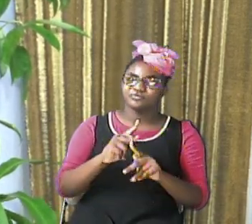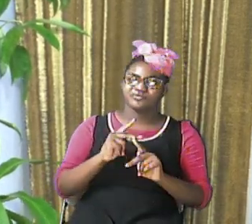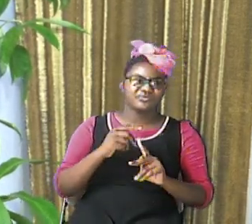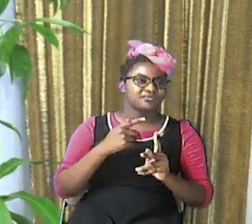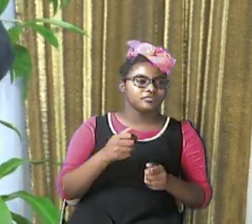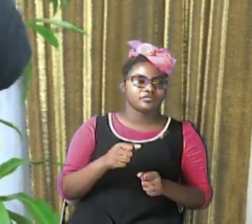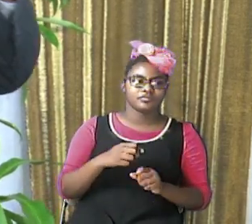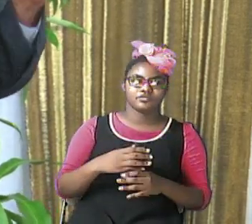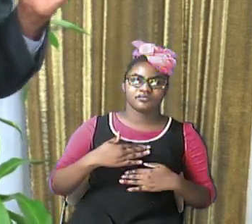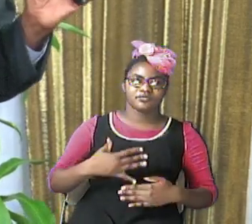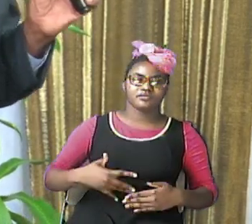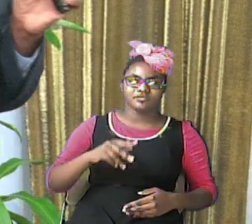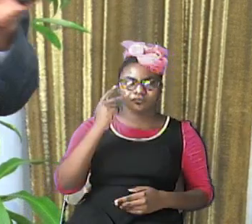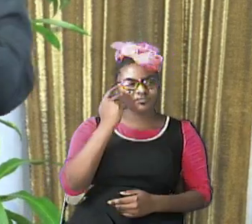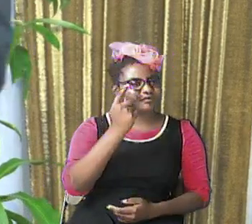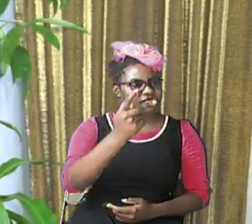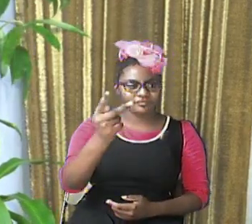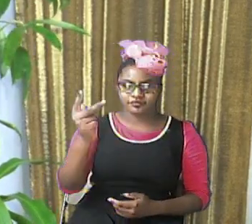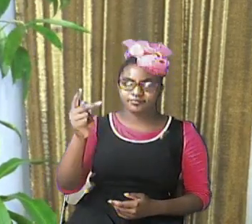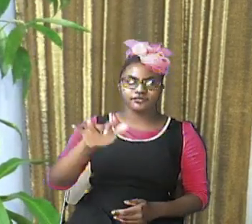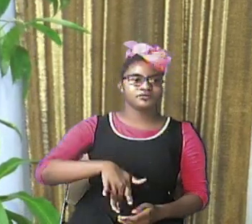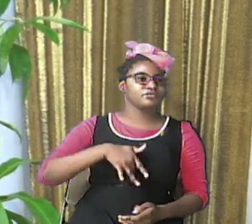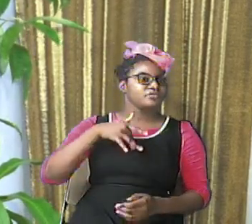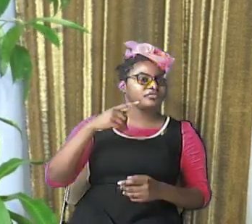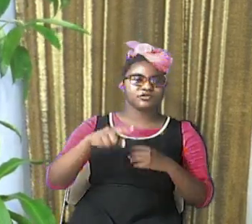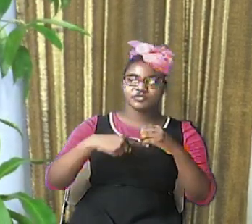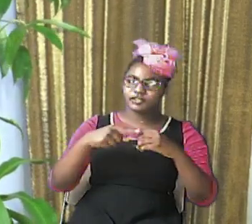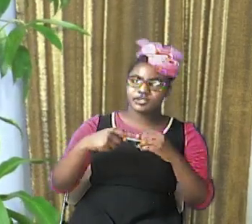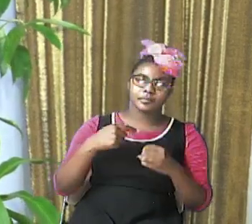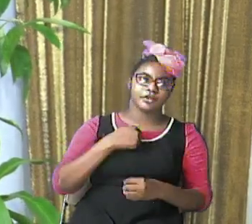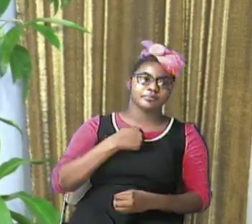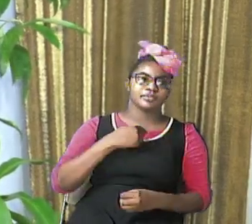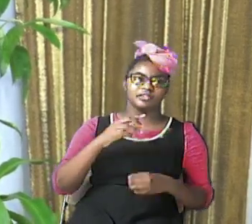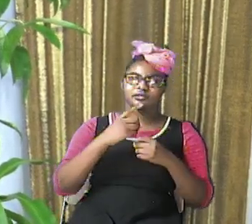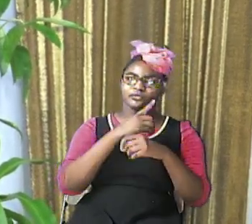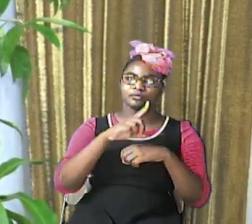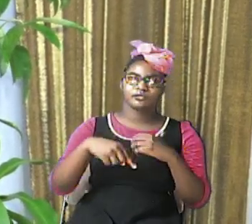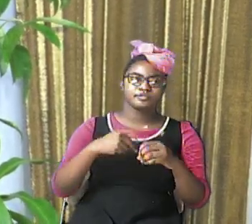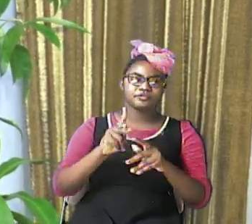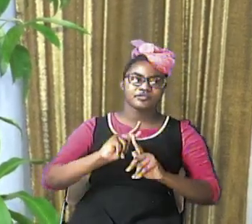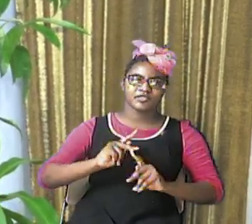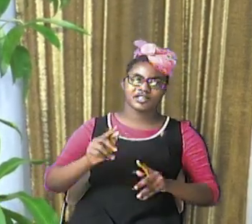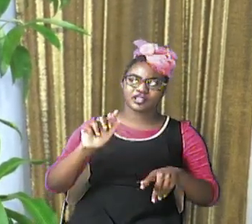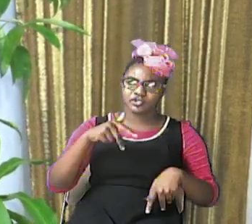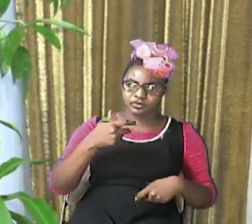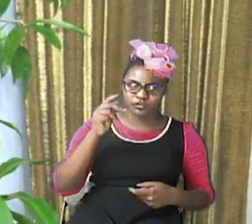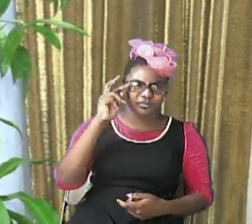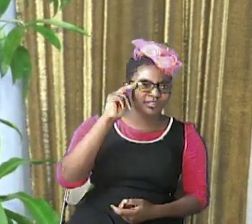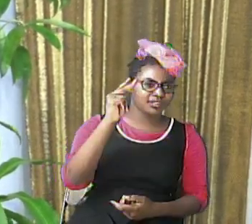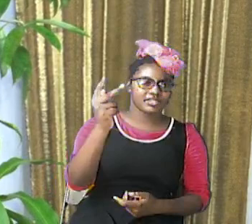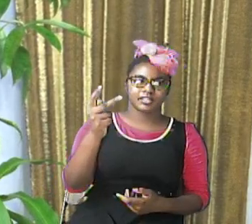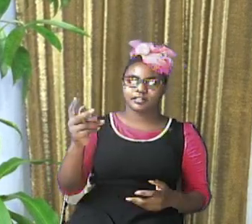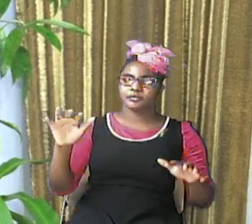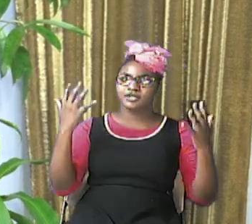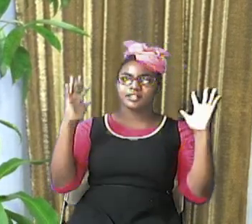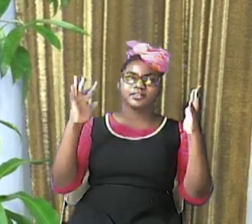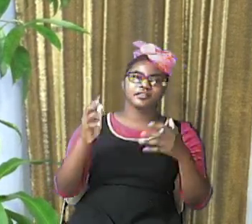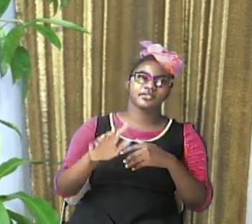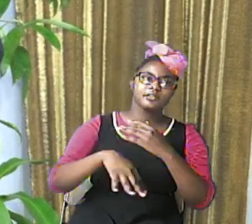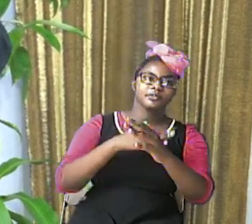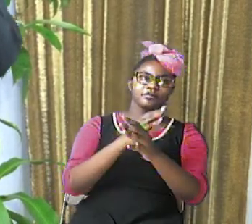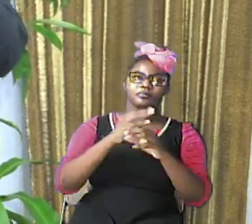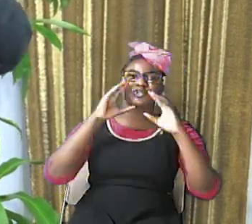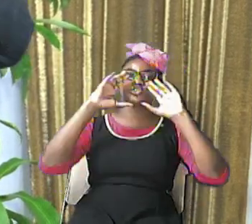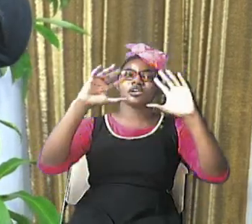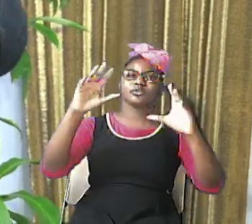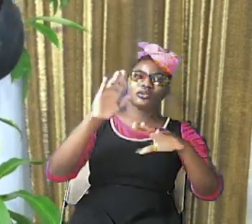don't care how you feel about me. I don't care how you perceive me. If I clap my hands, if I give a shout on the bus